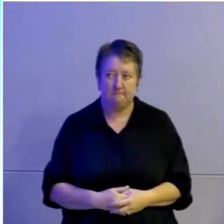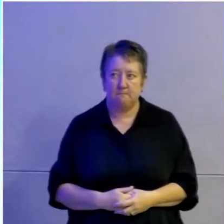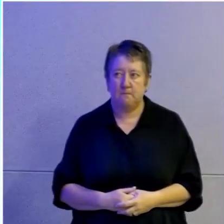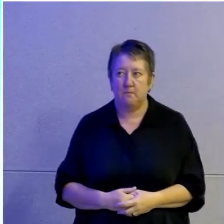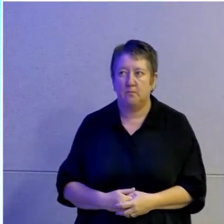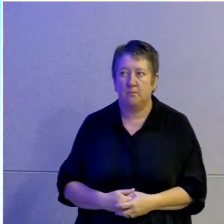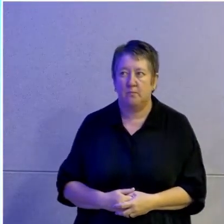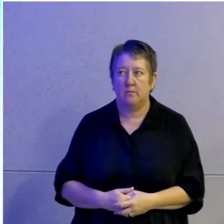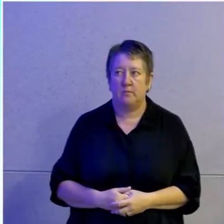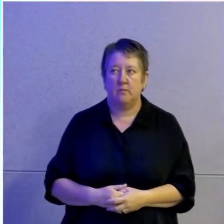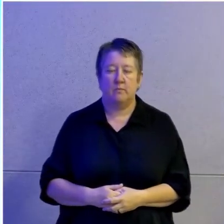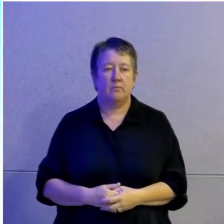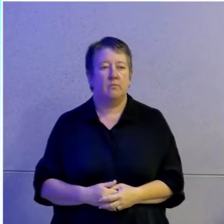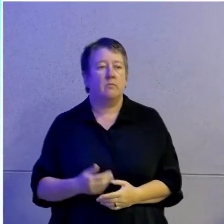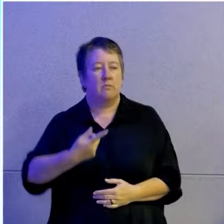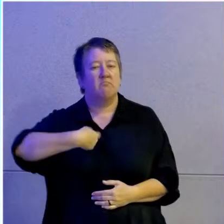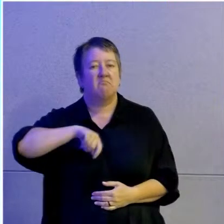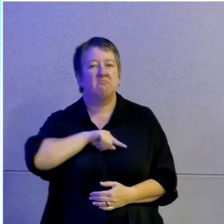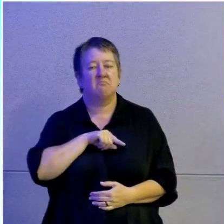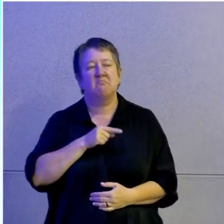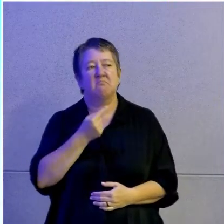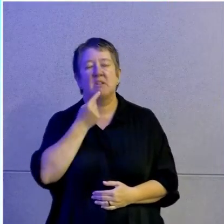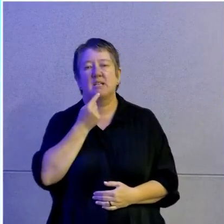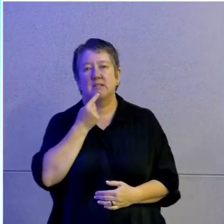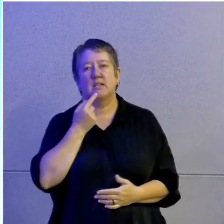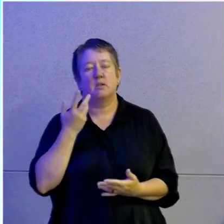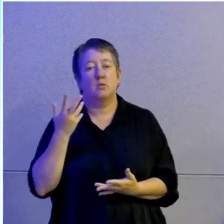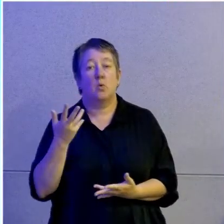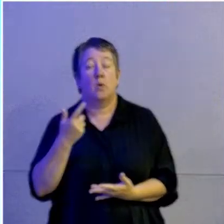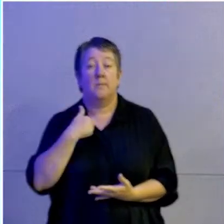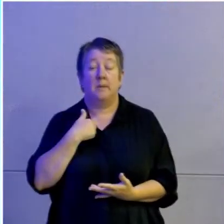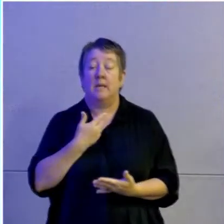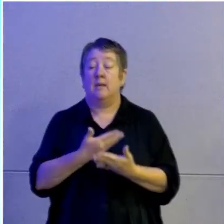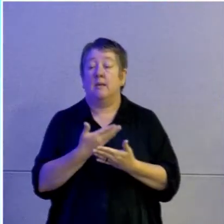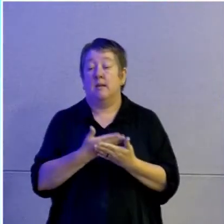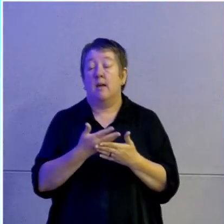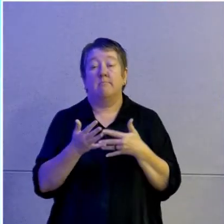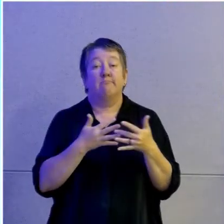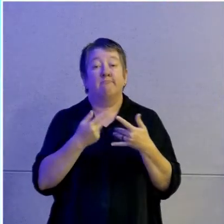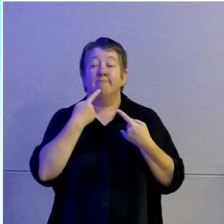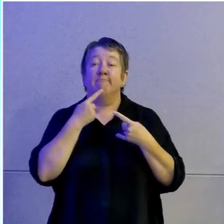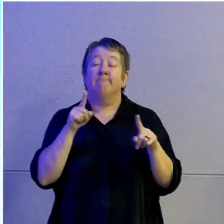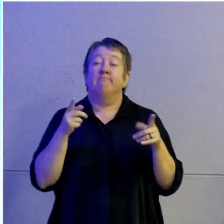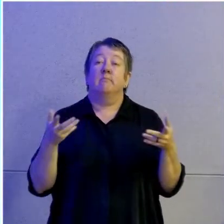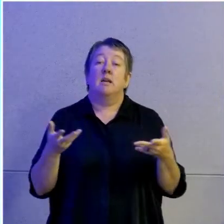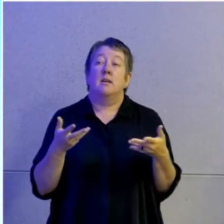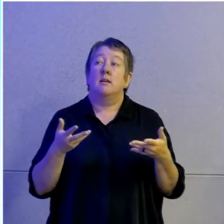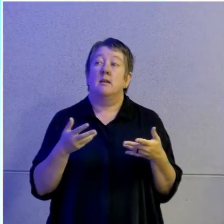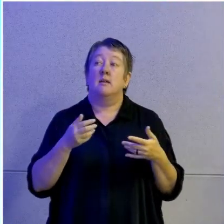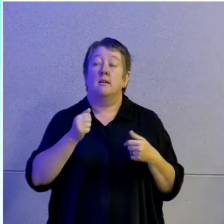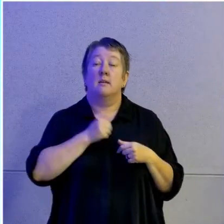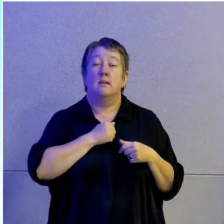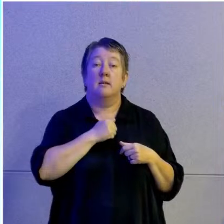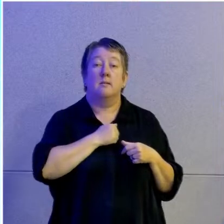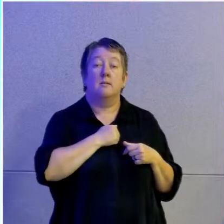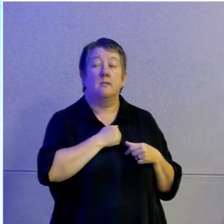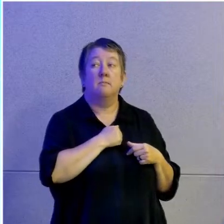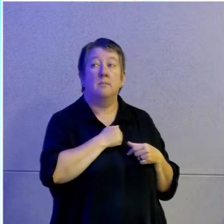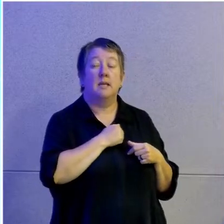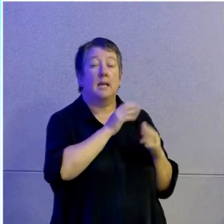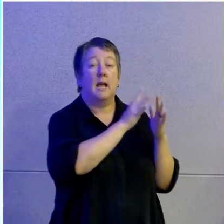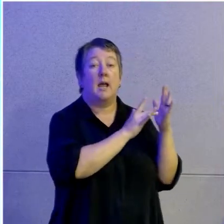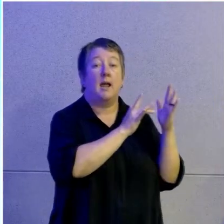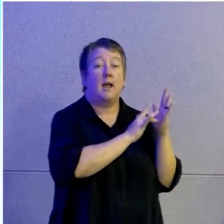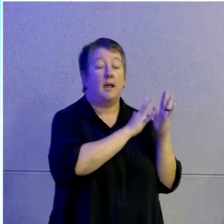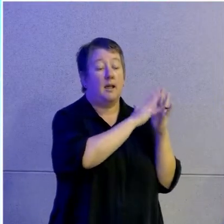that is what we are saying. And I can even declare here that in my calendar, in my schedule, I'm scheduled to be in